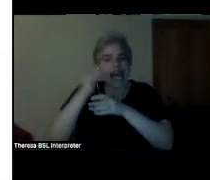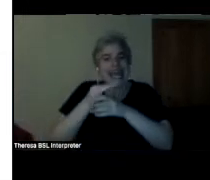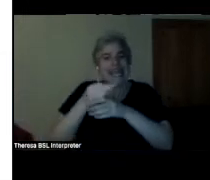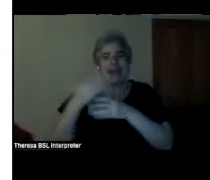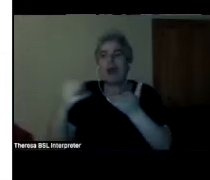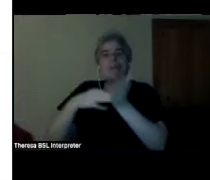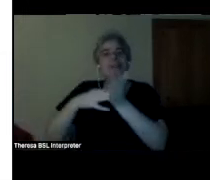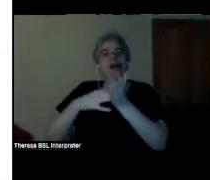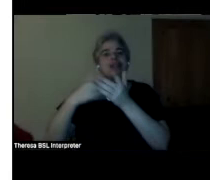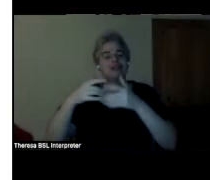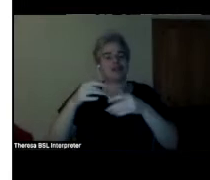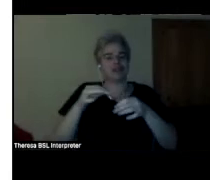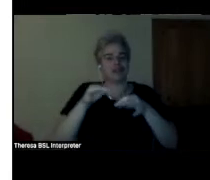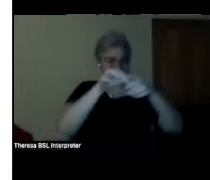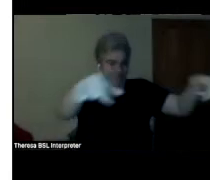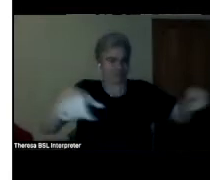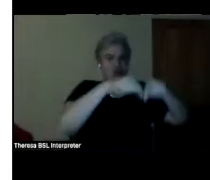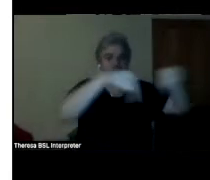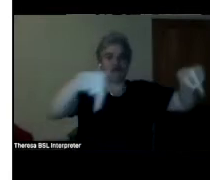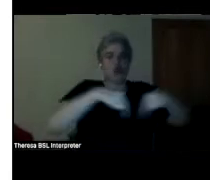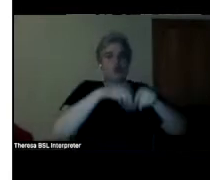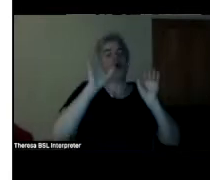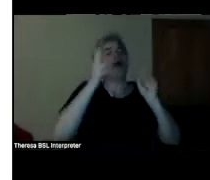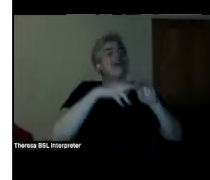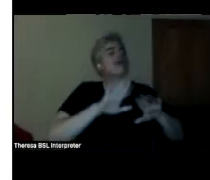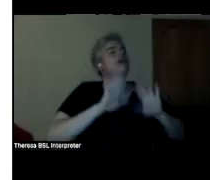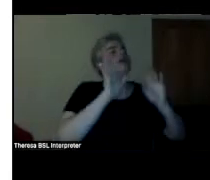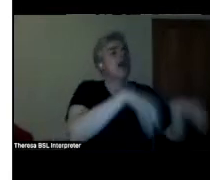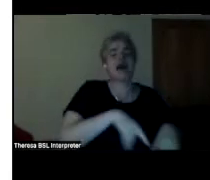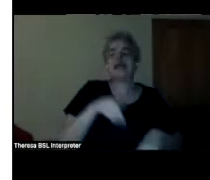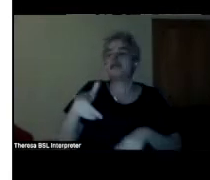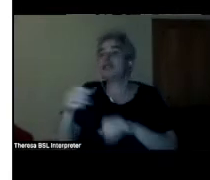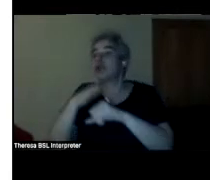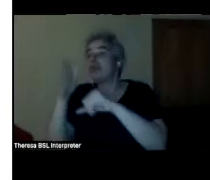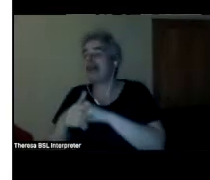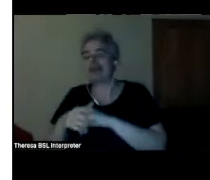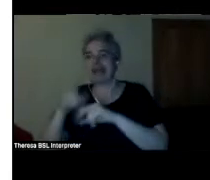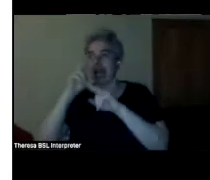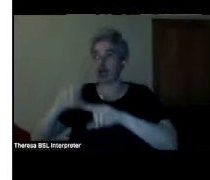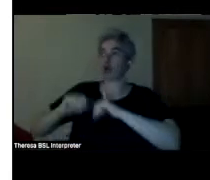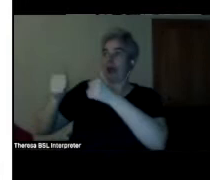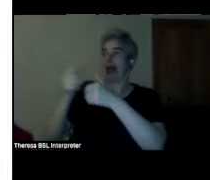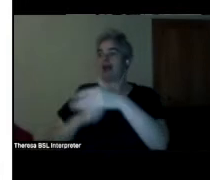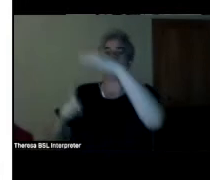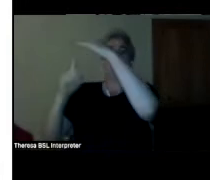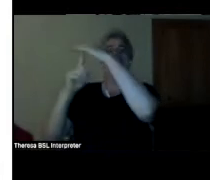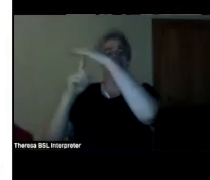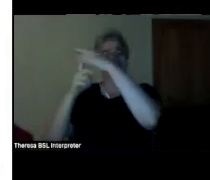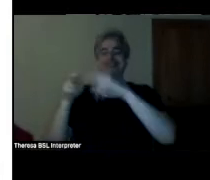room, or if I were tired of that, to marry and look well at the head of my husband's